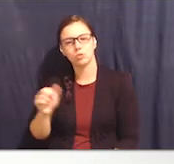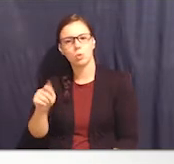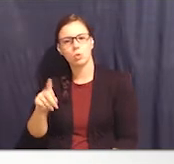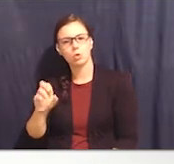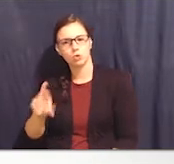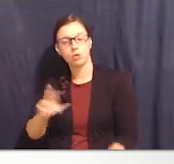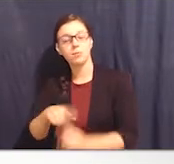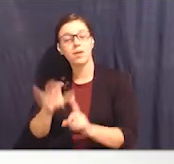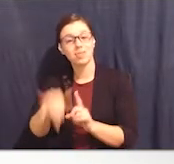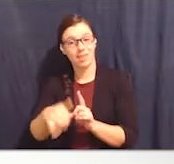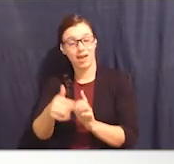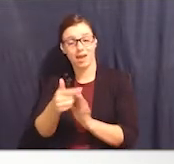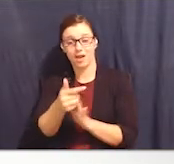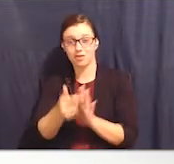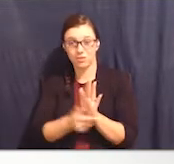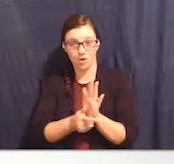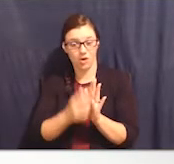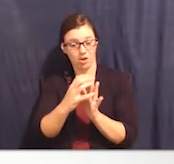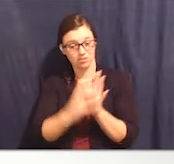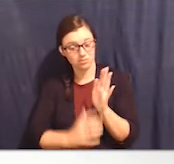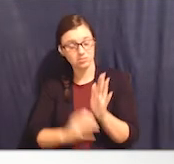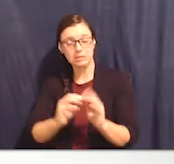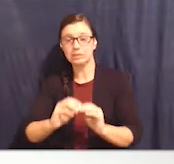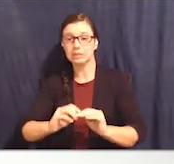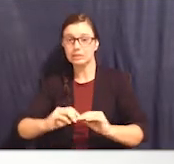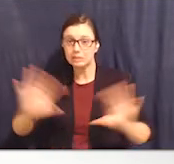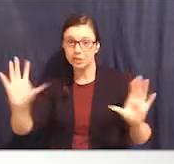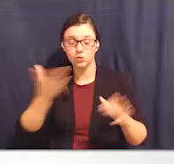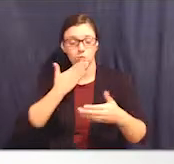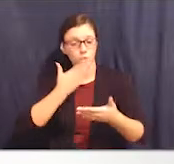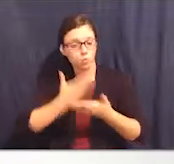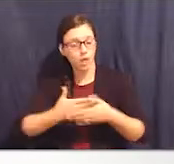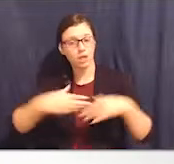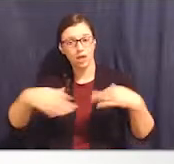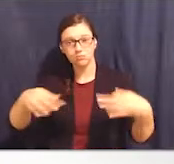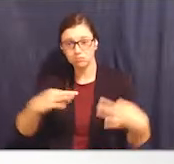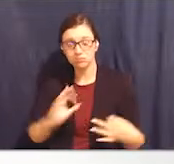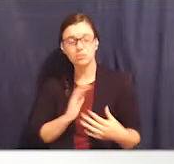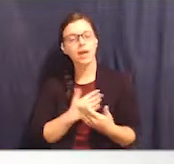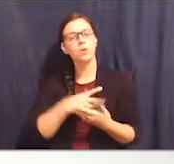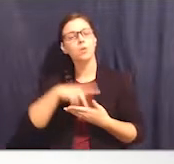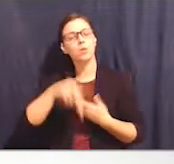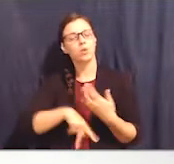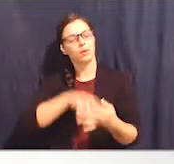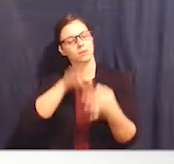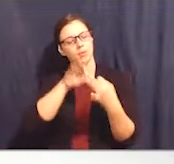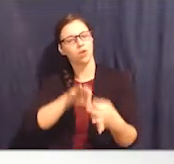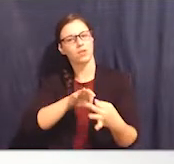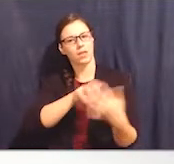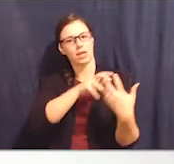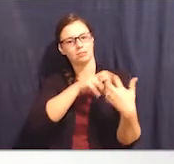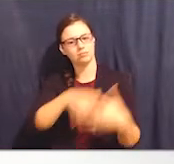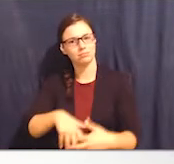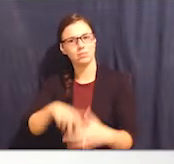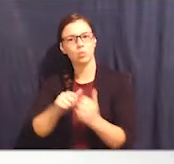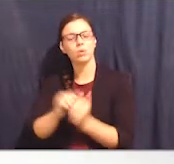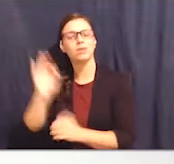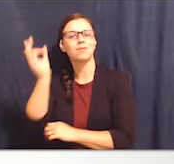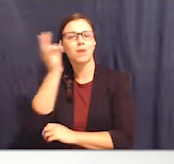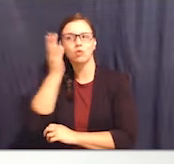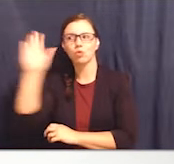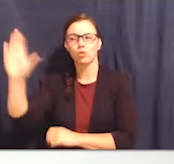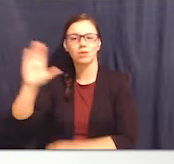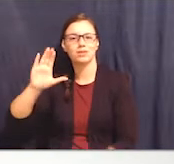here a long time. And I think this is some of the best legislation ever passed because you see this next part, you see those dollars down